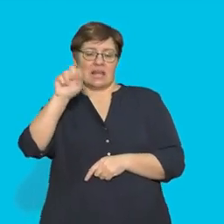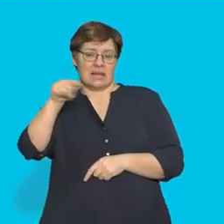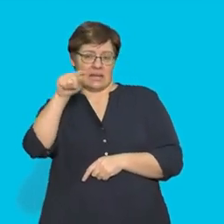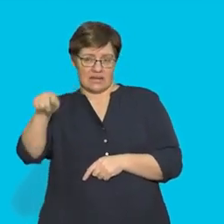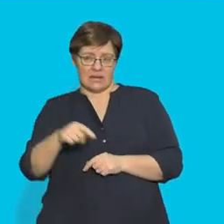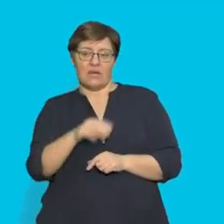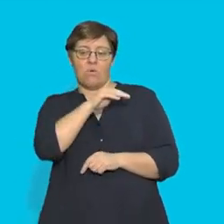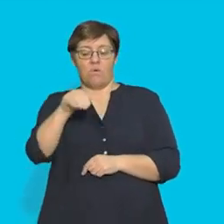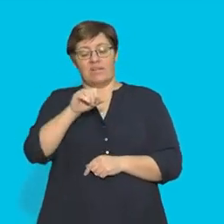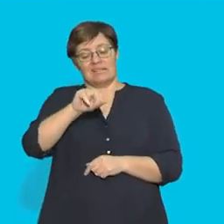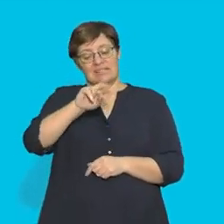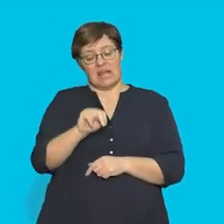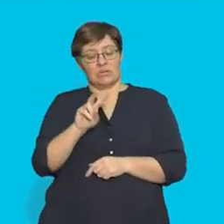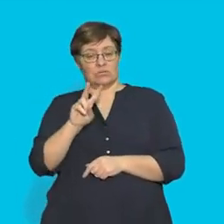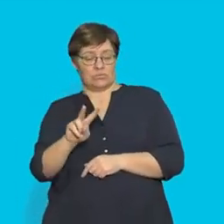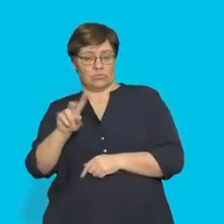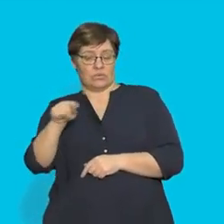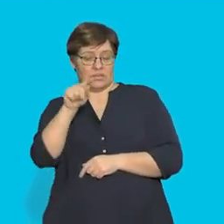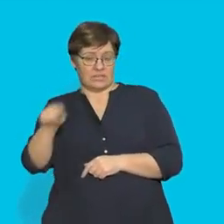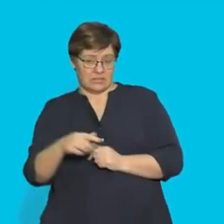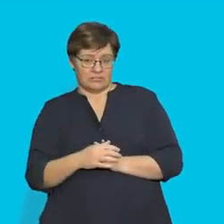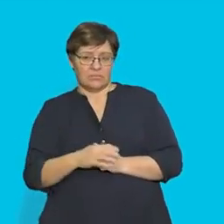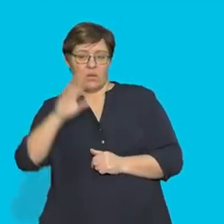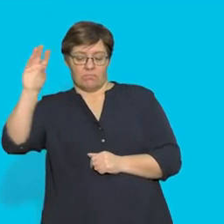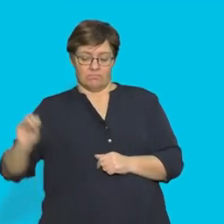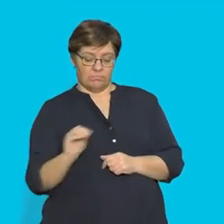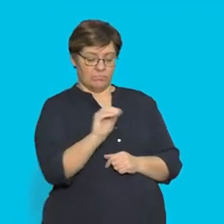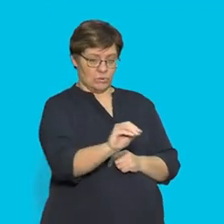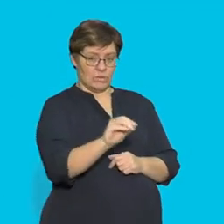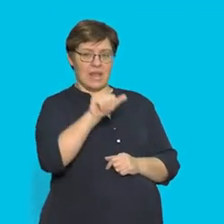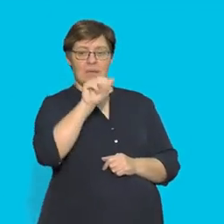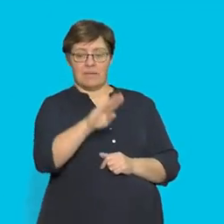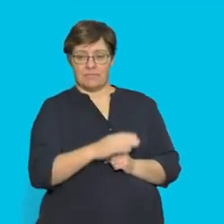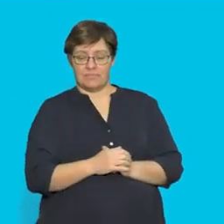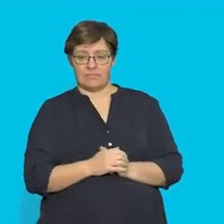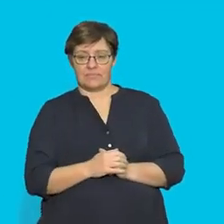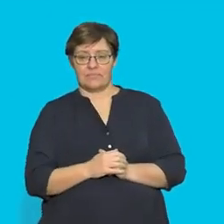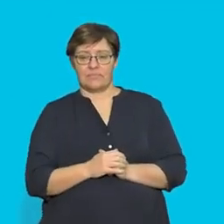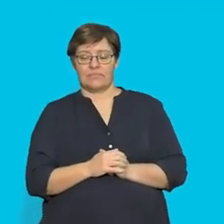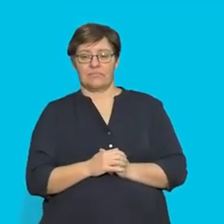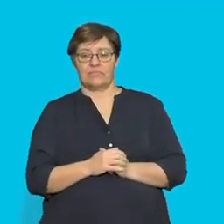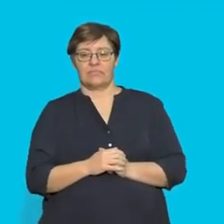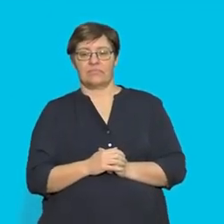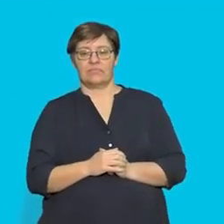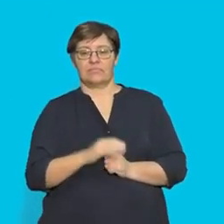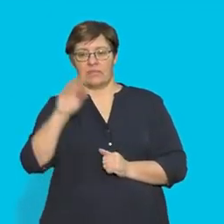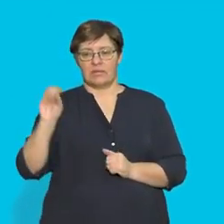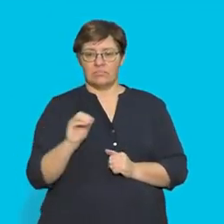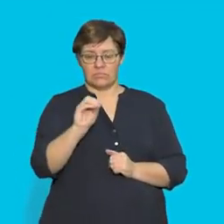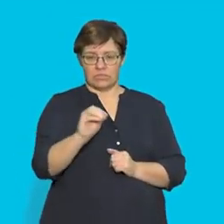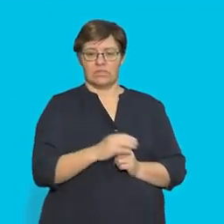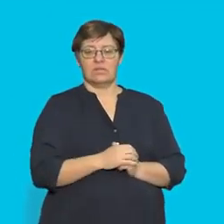alpha over 2 theta. So what I'm going to do is I'm going to put this in place of AB there. Okay, and there we